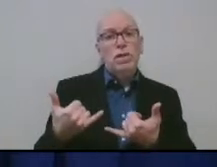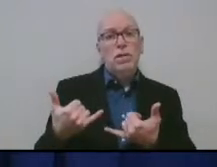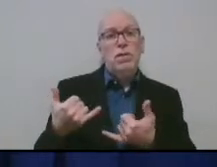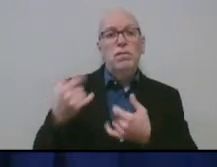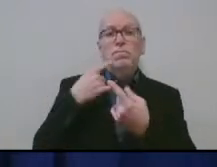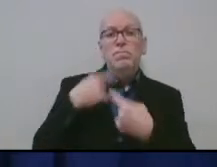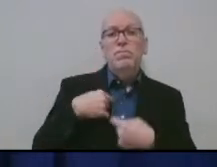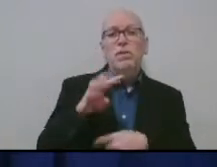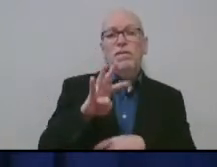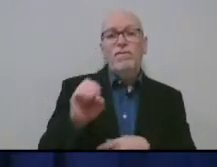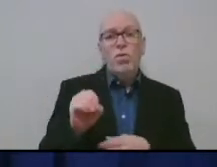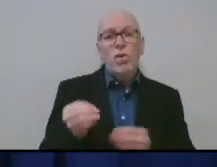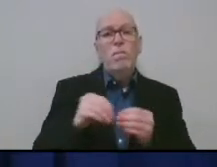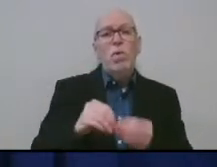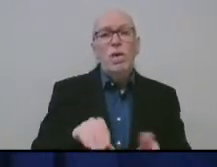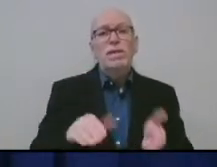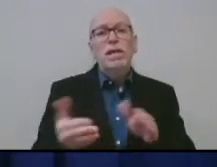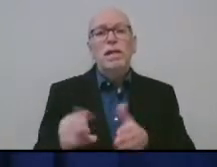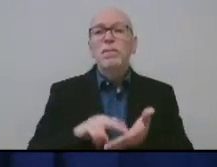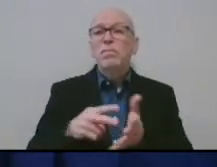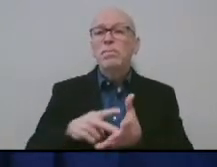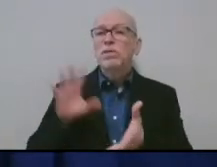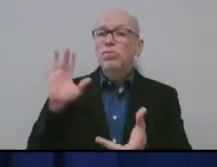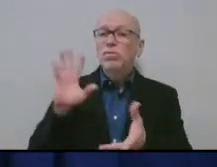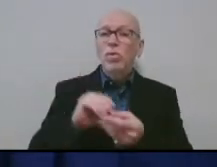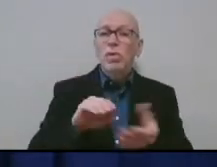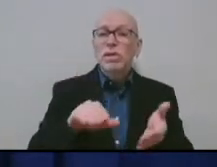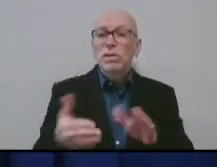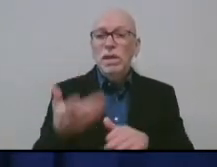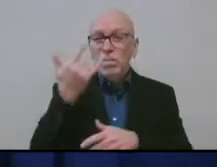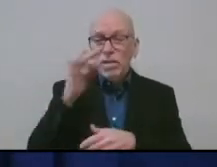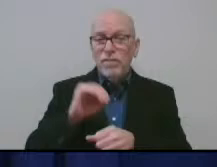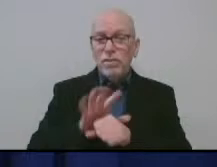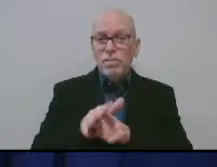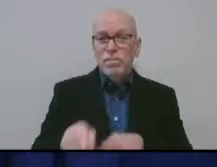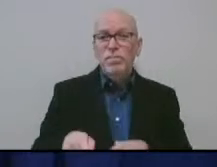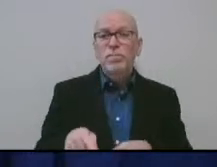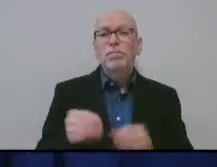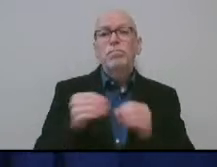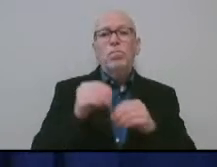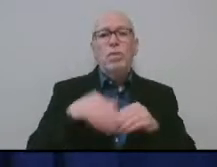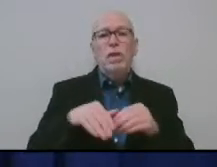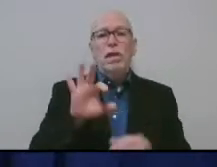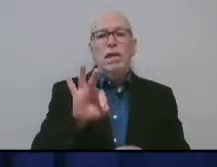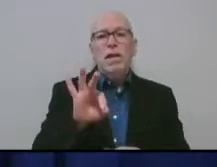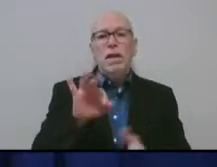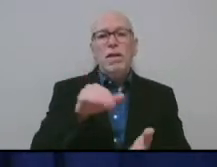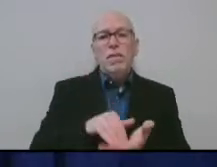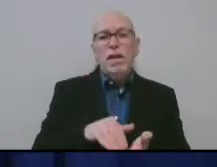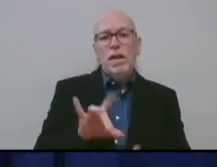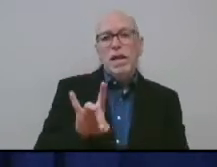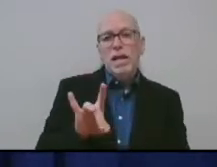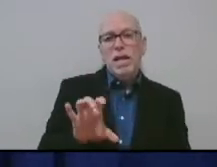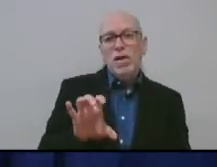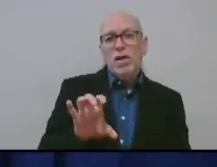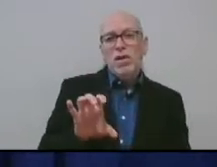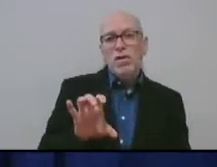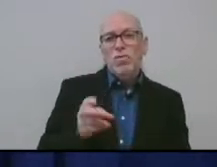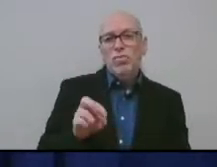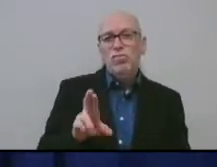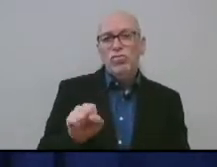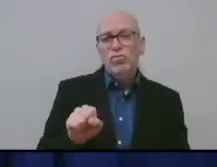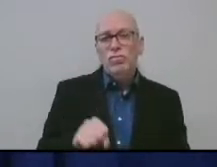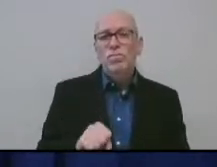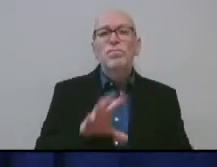40 new deaths. That brings our total losses due to this pandemic to more than 9,800 Hoosiers when you